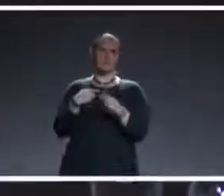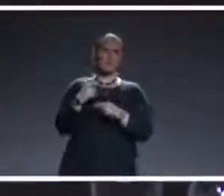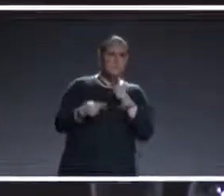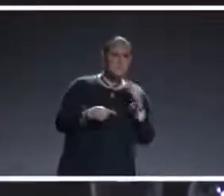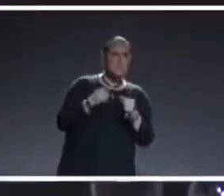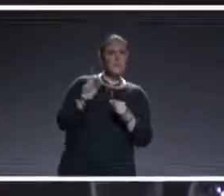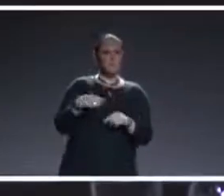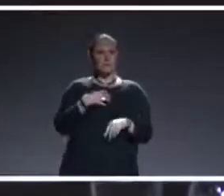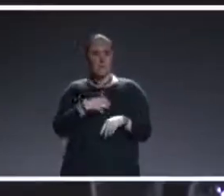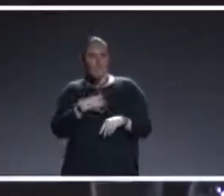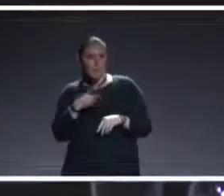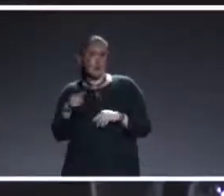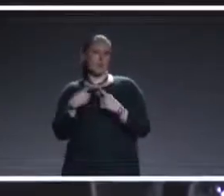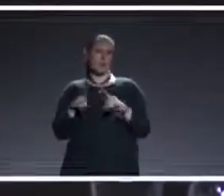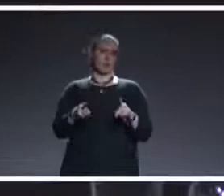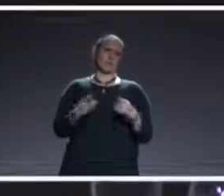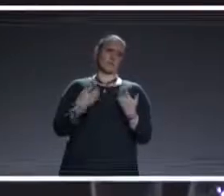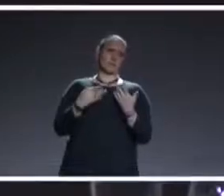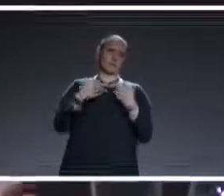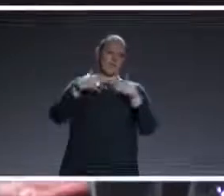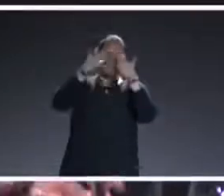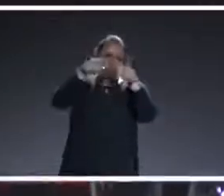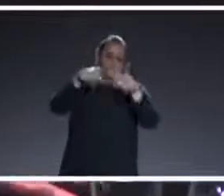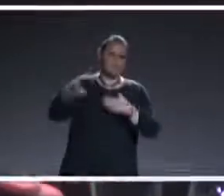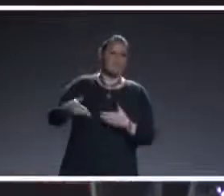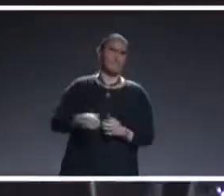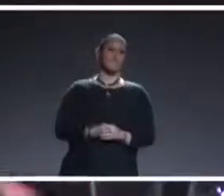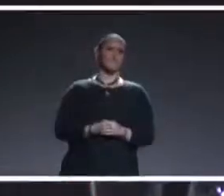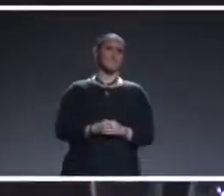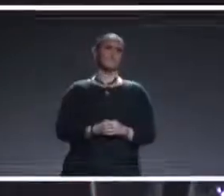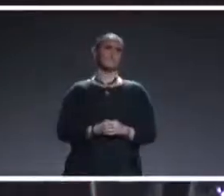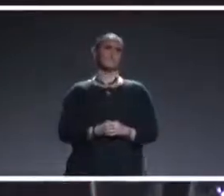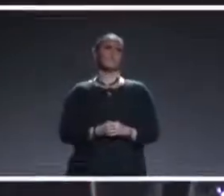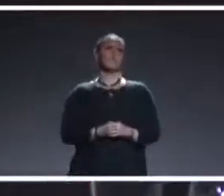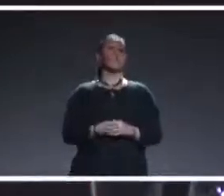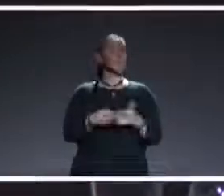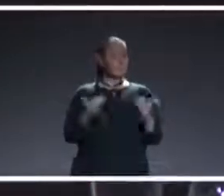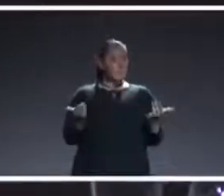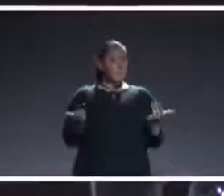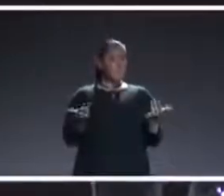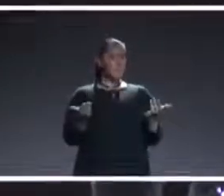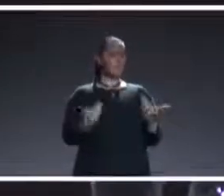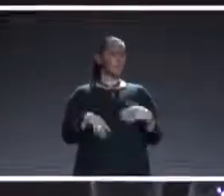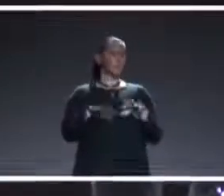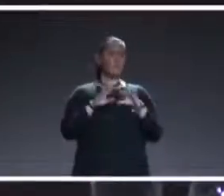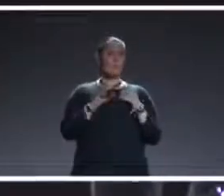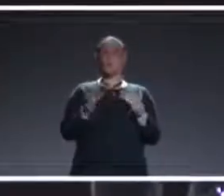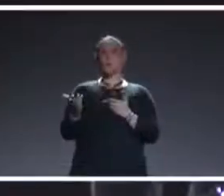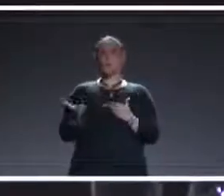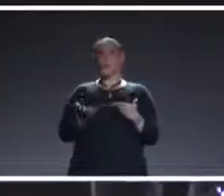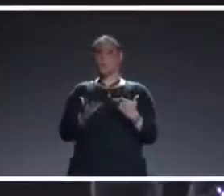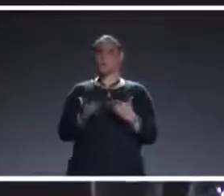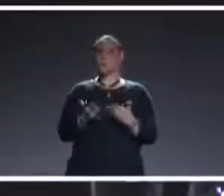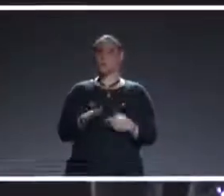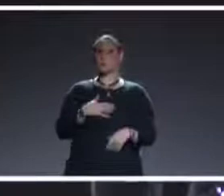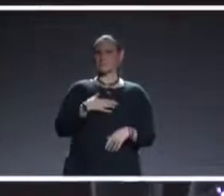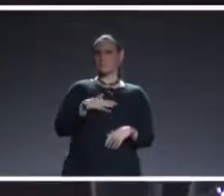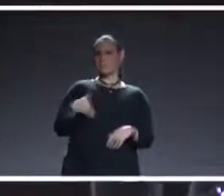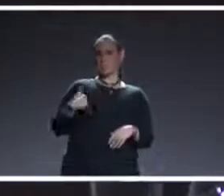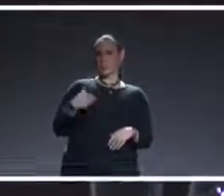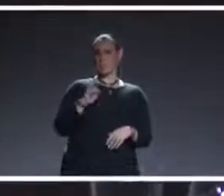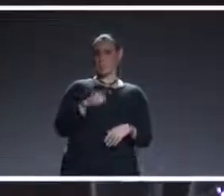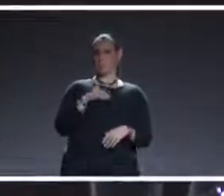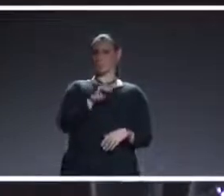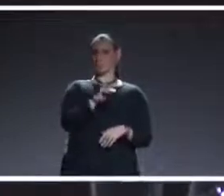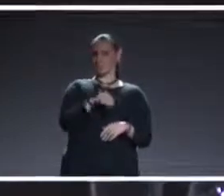process her grief. But, the story evolved, and I told my wife the story, and she said, oh